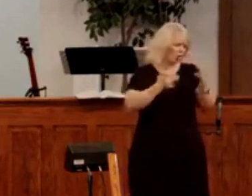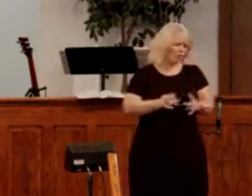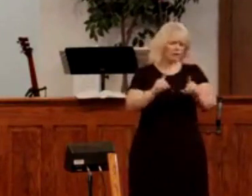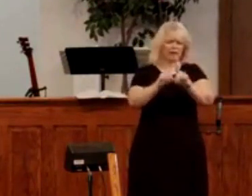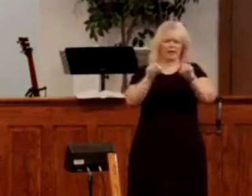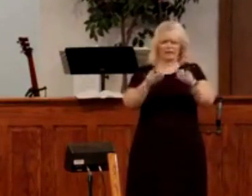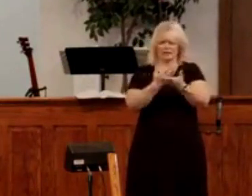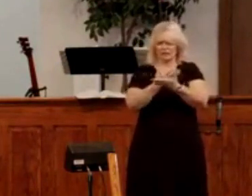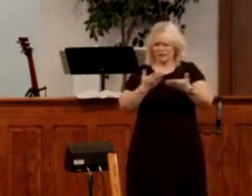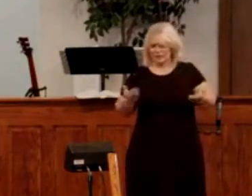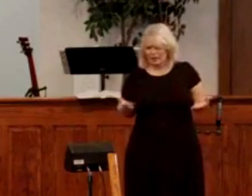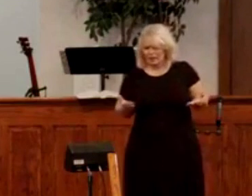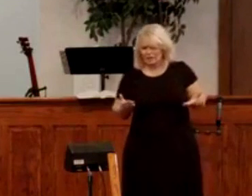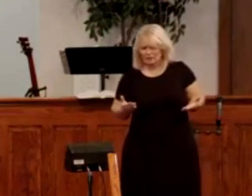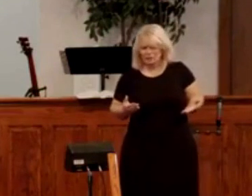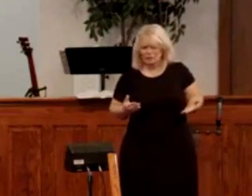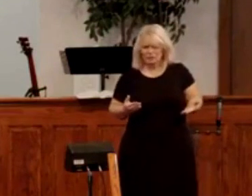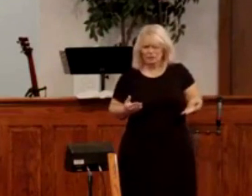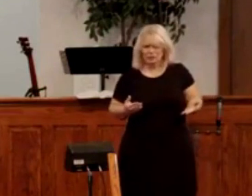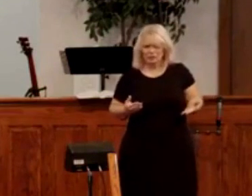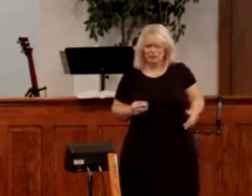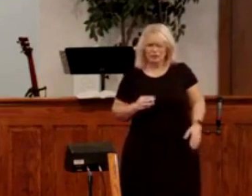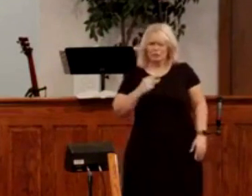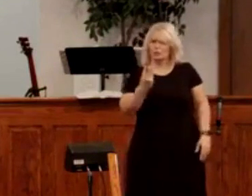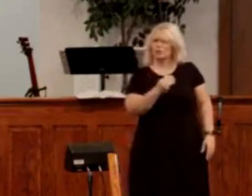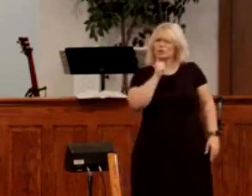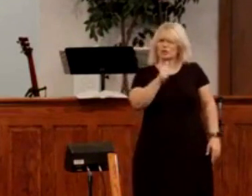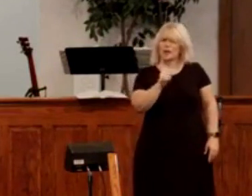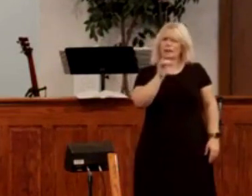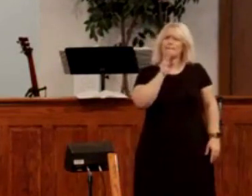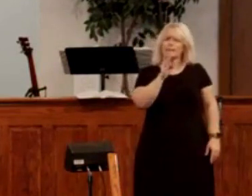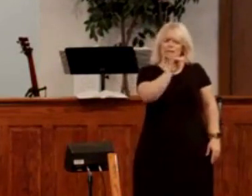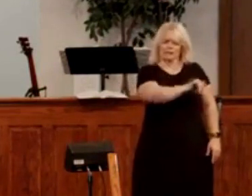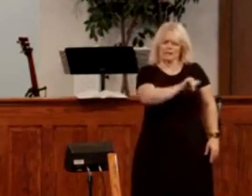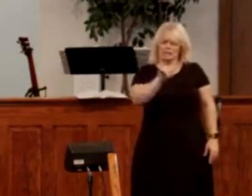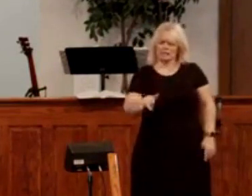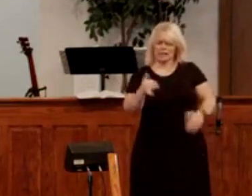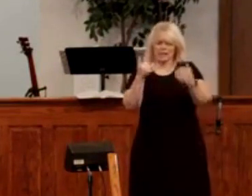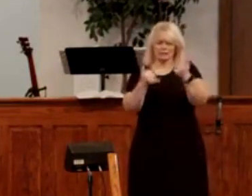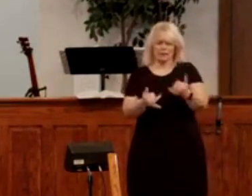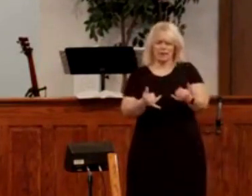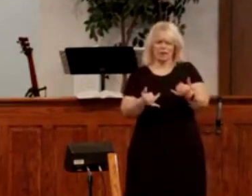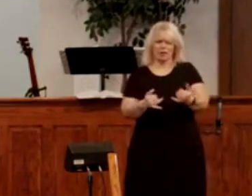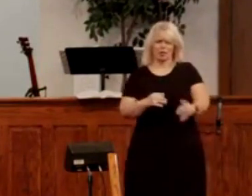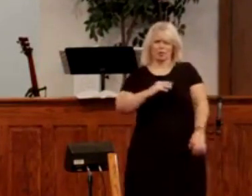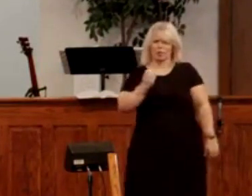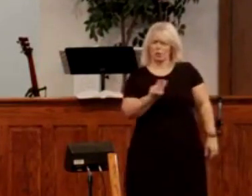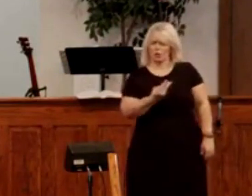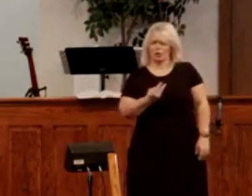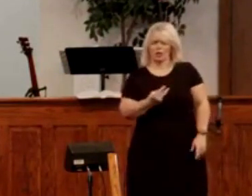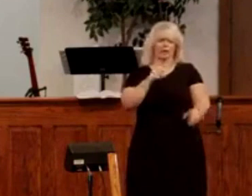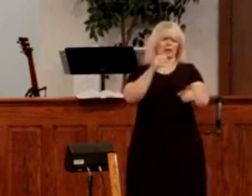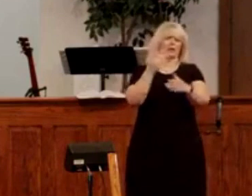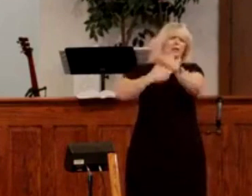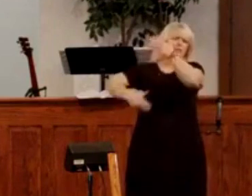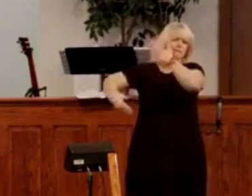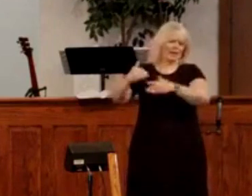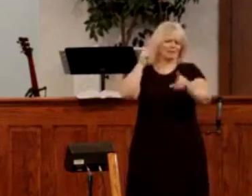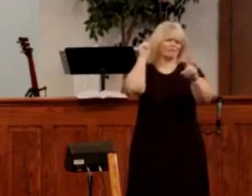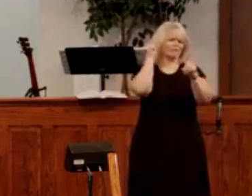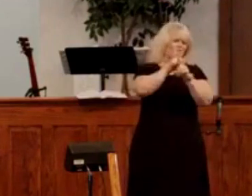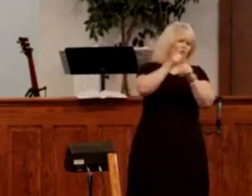notice I put were in all caps because we're not supposed to be like that anymore. We were, what did he say? We were foolish and